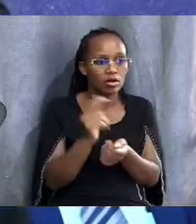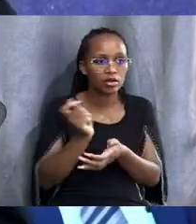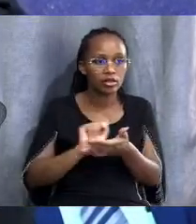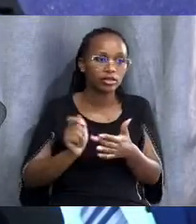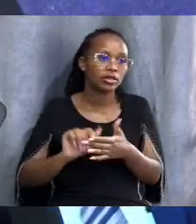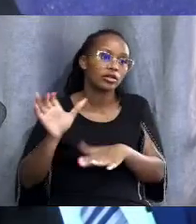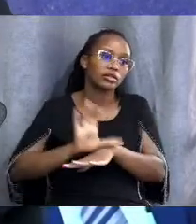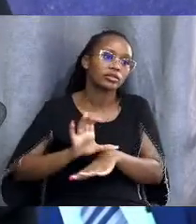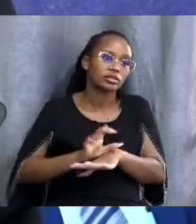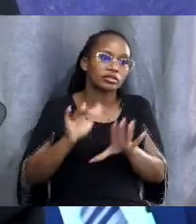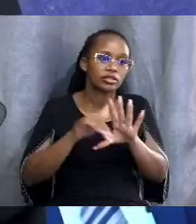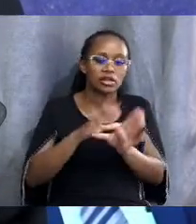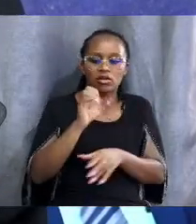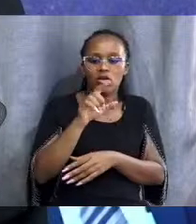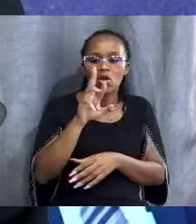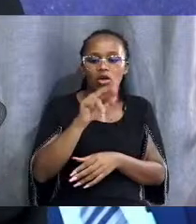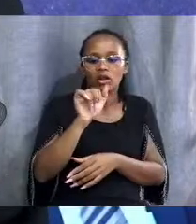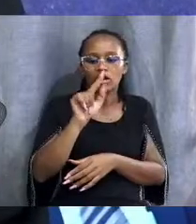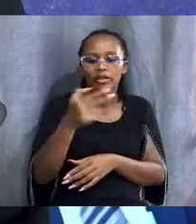to the church in Corinth.